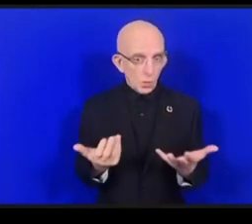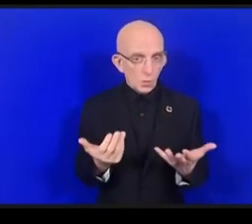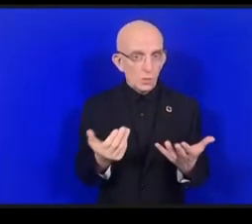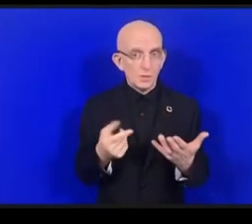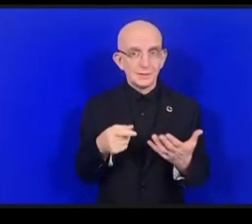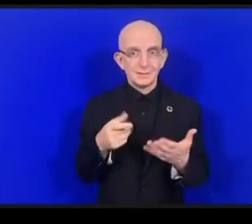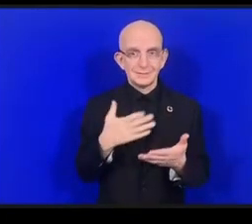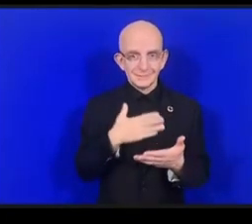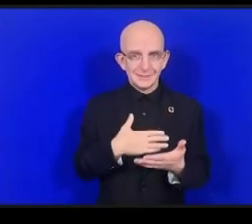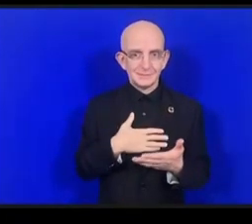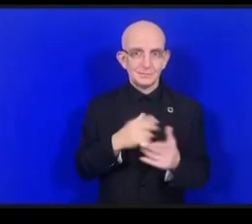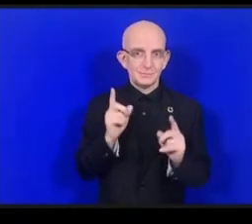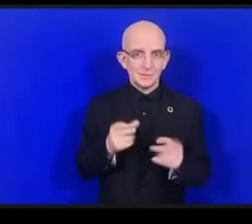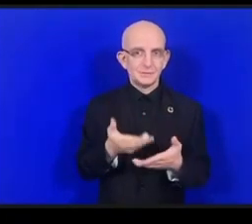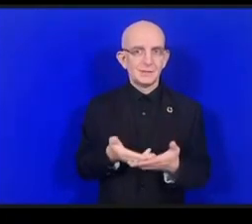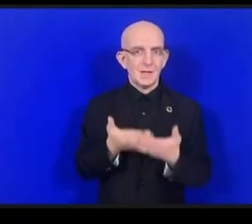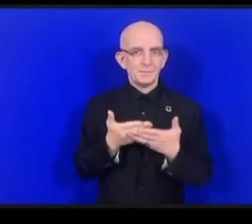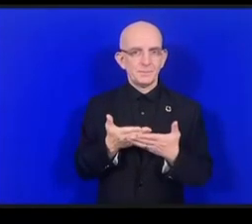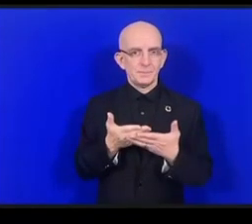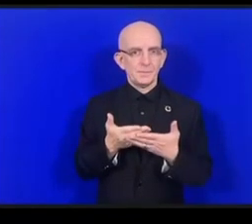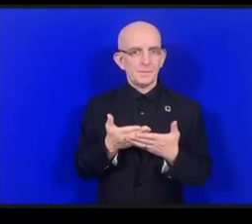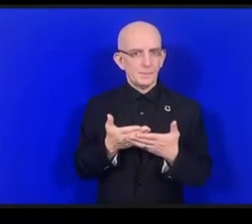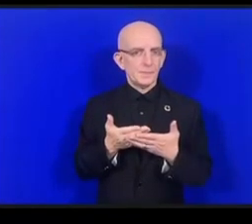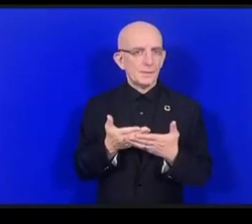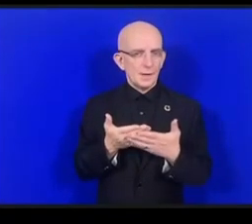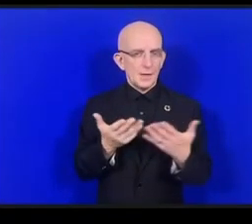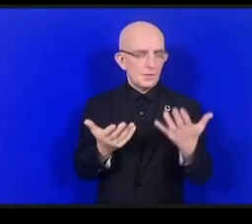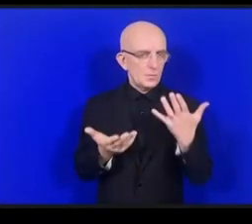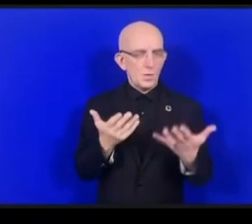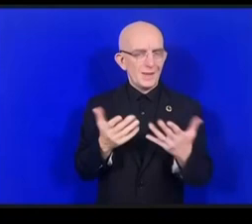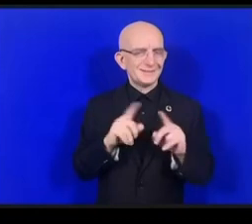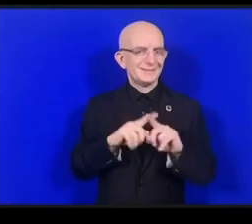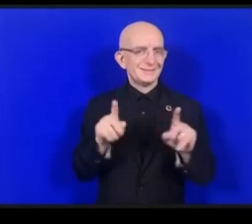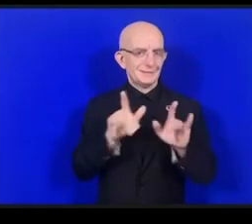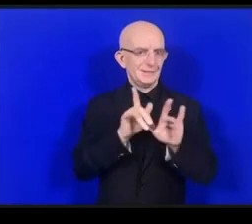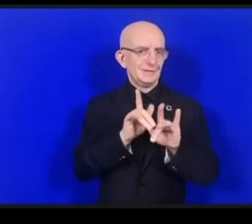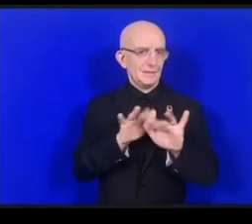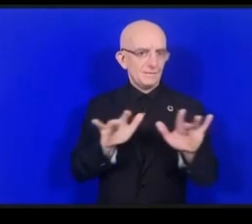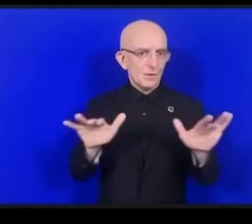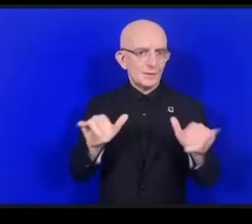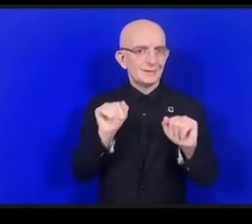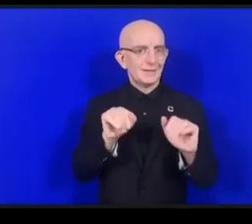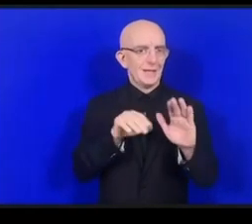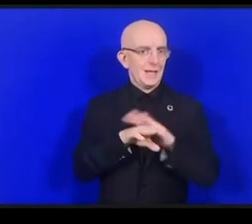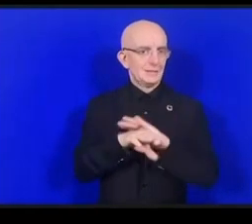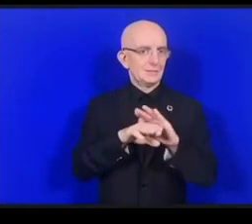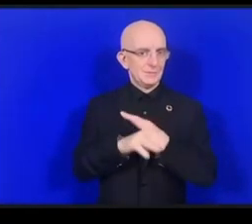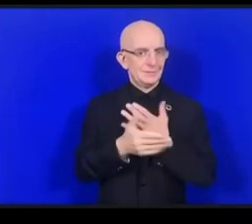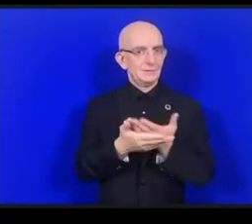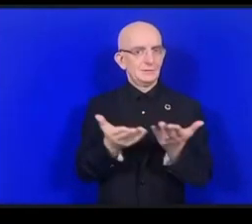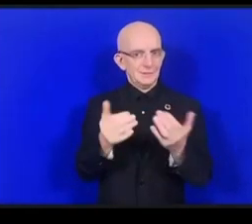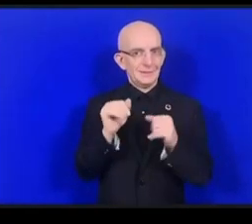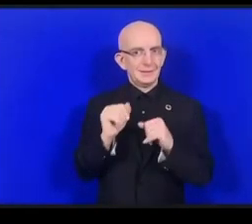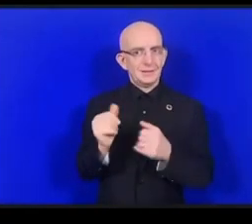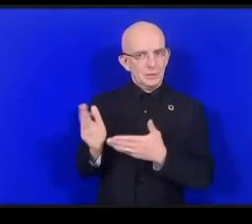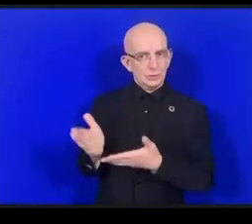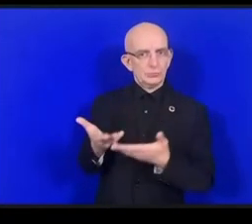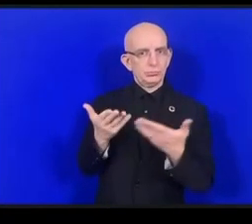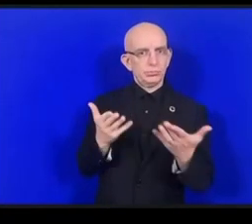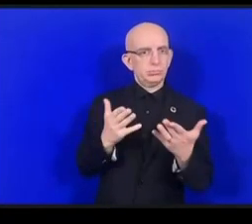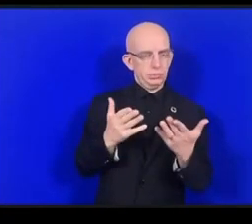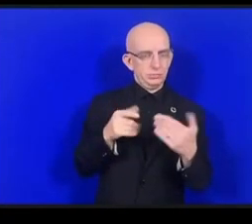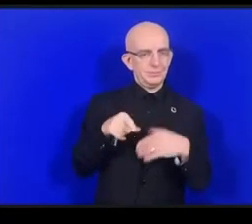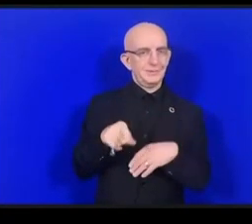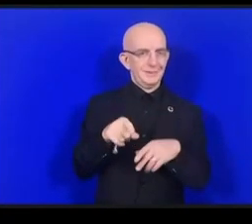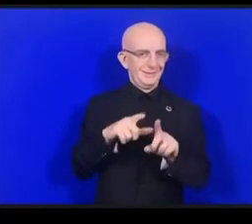diverse accessibility, broadening the digital divide and water and food for